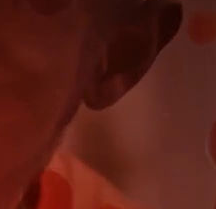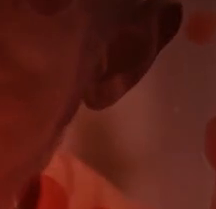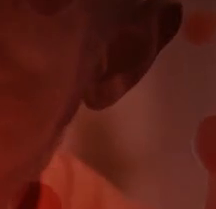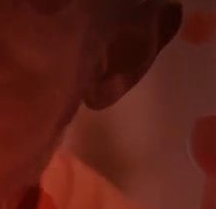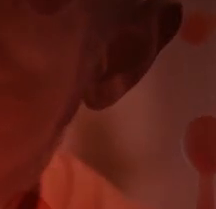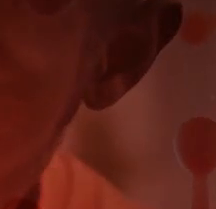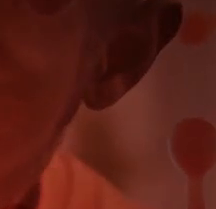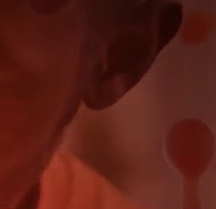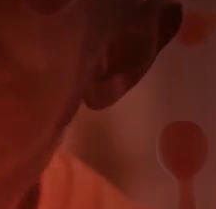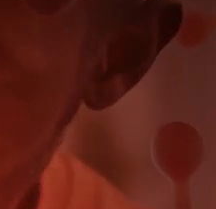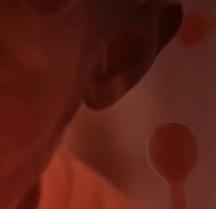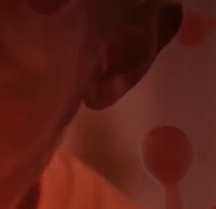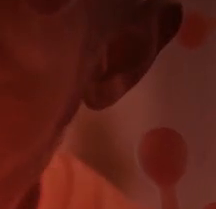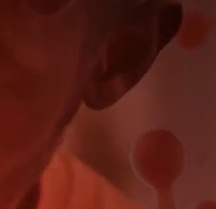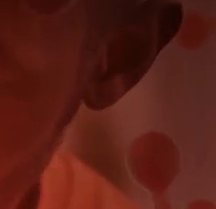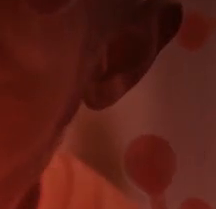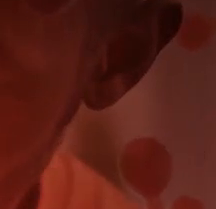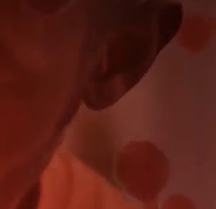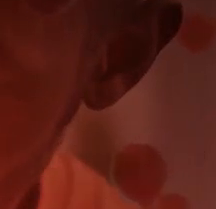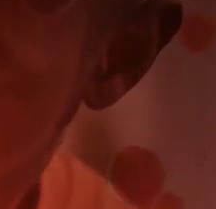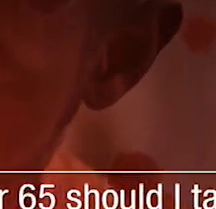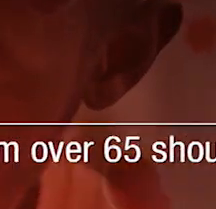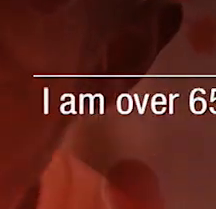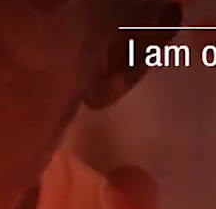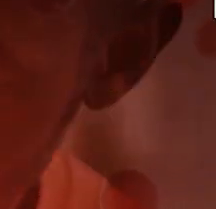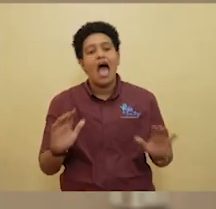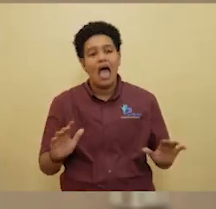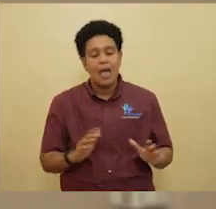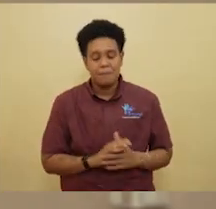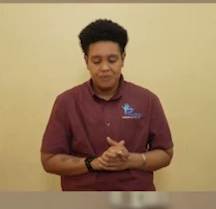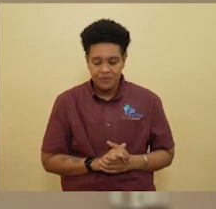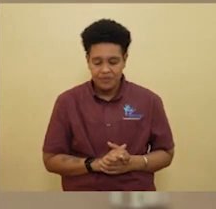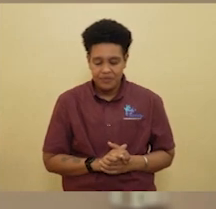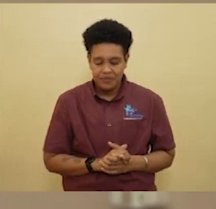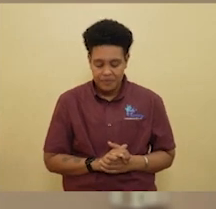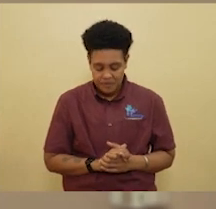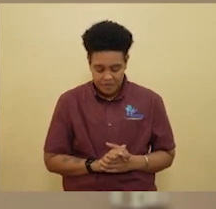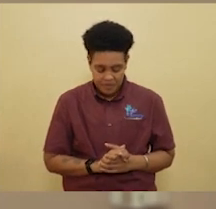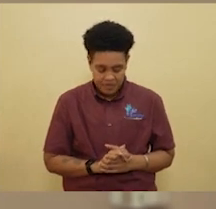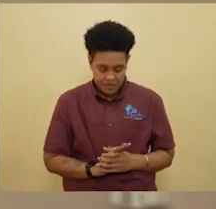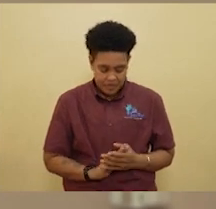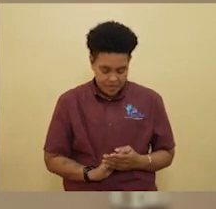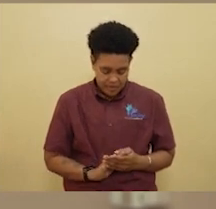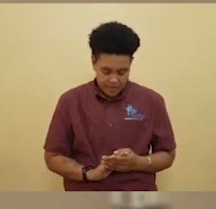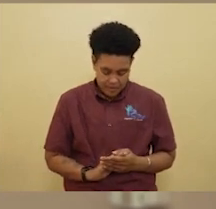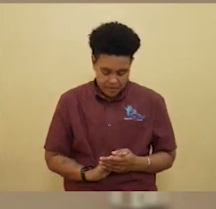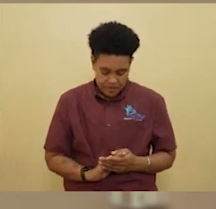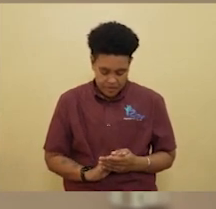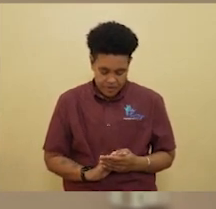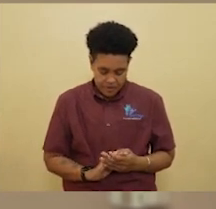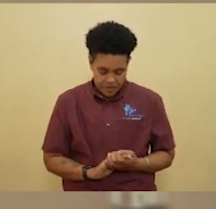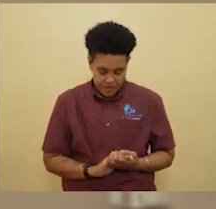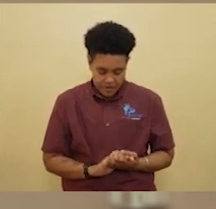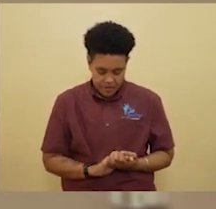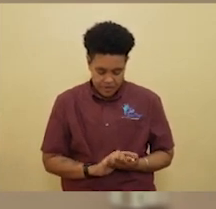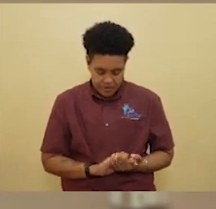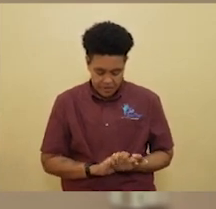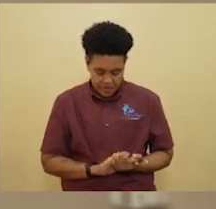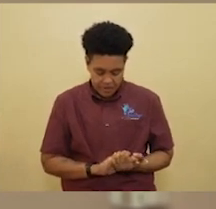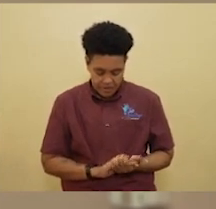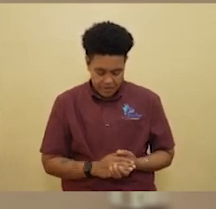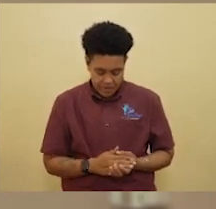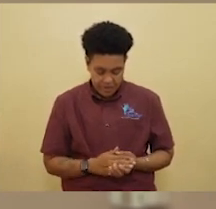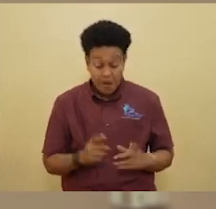for your vaccine. You can take it at any time. But there's another concern with older population.